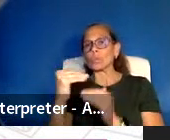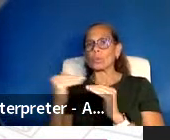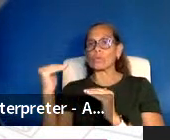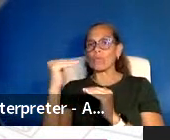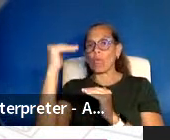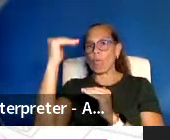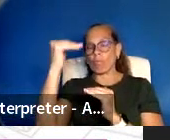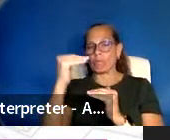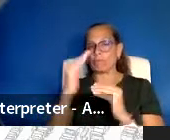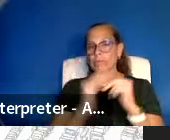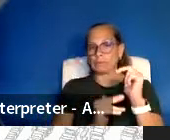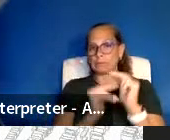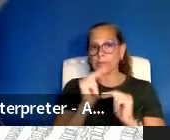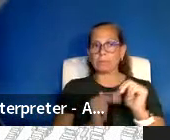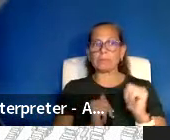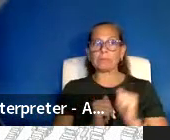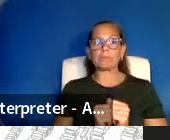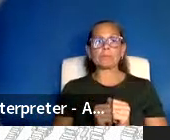slide.